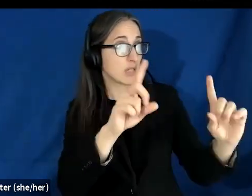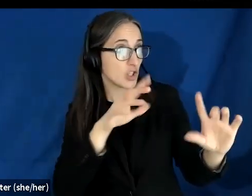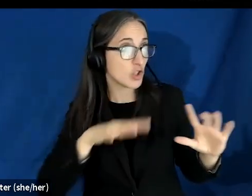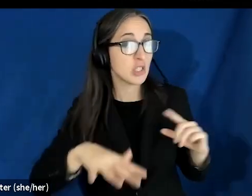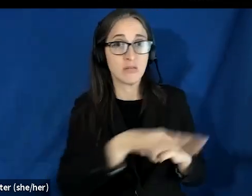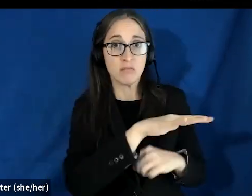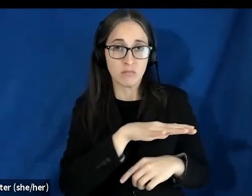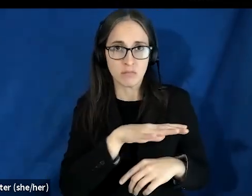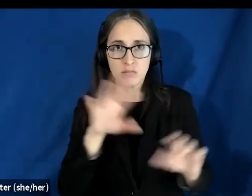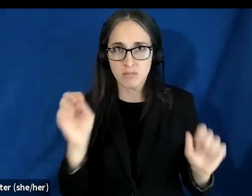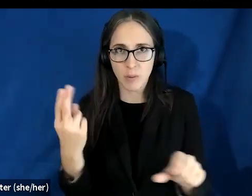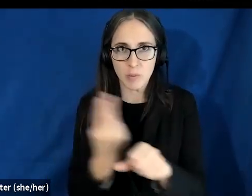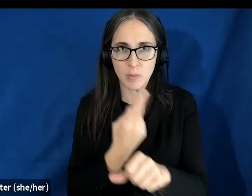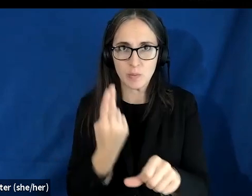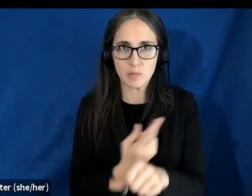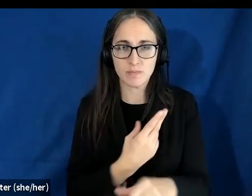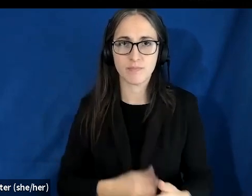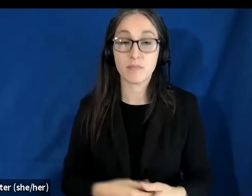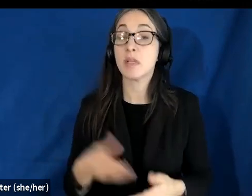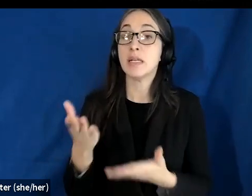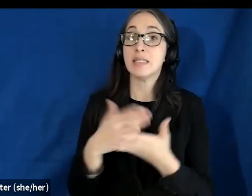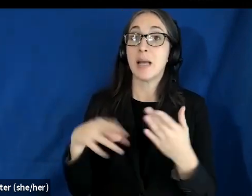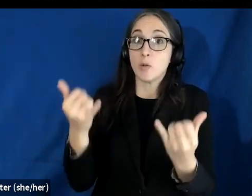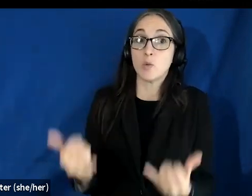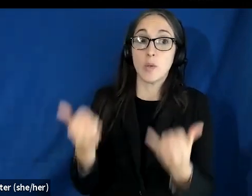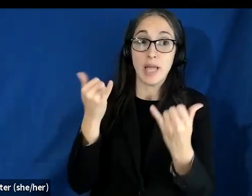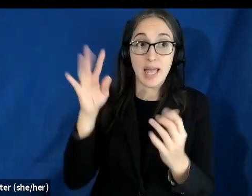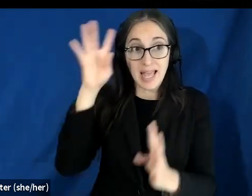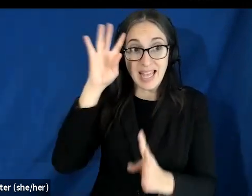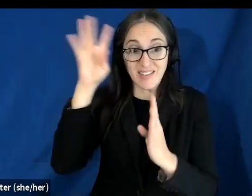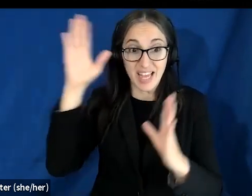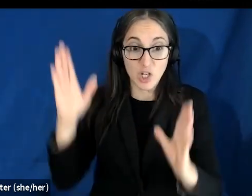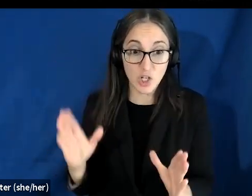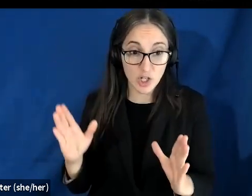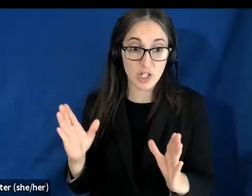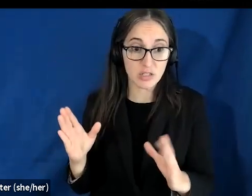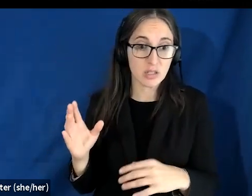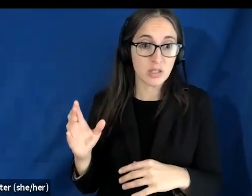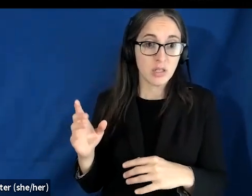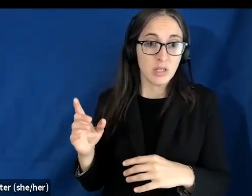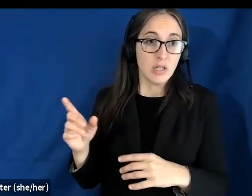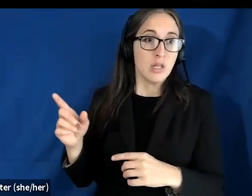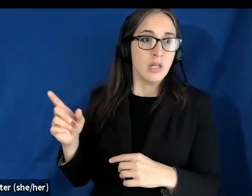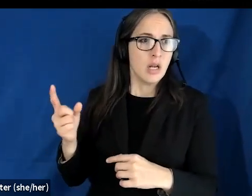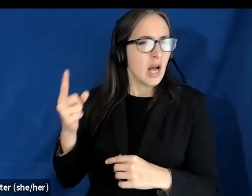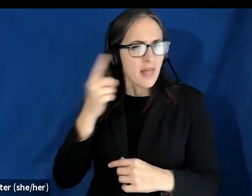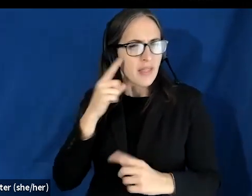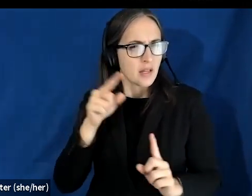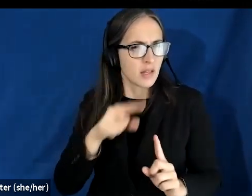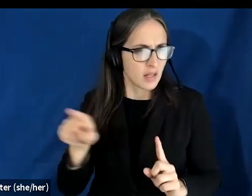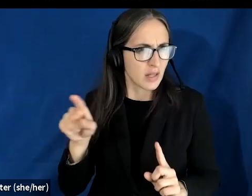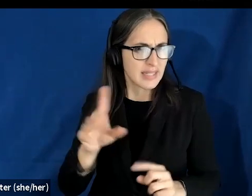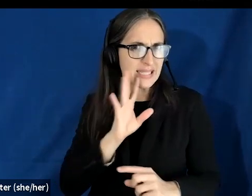of today's current innovators include Yuma the cow. I think Yuma is speaking right in